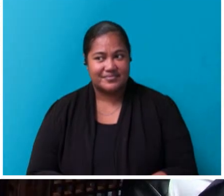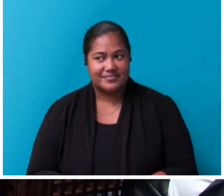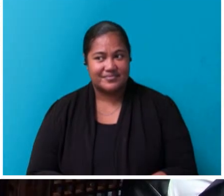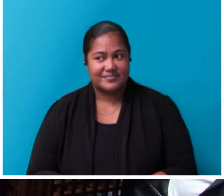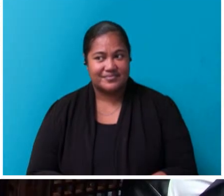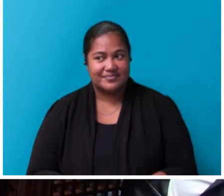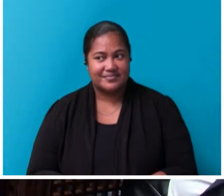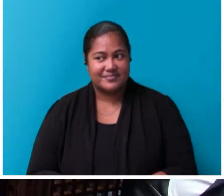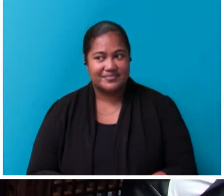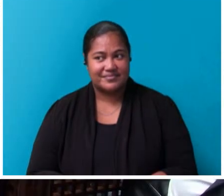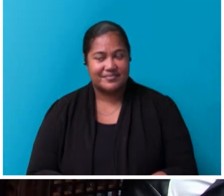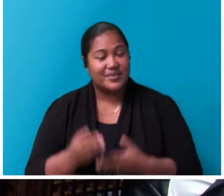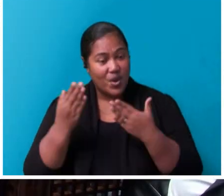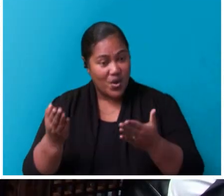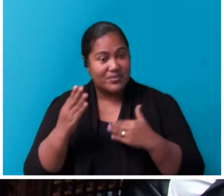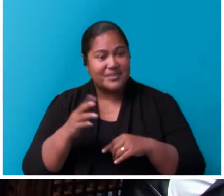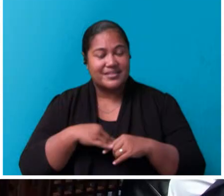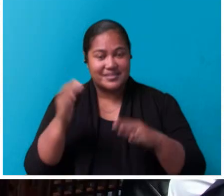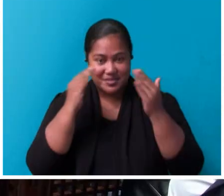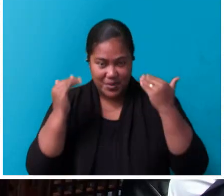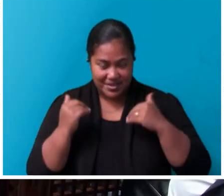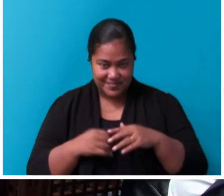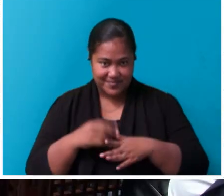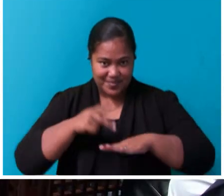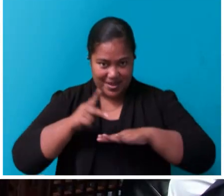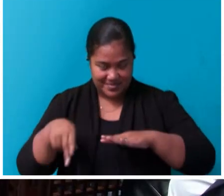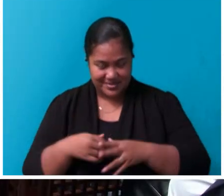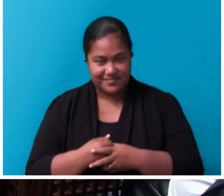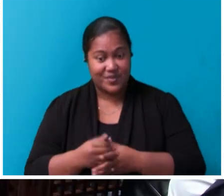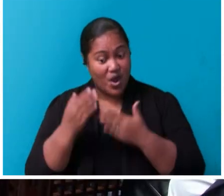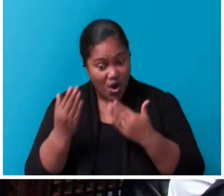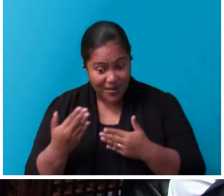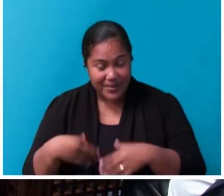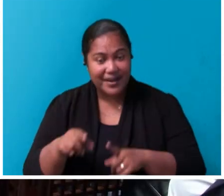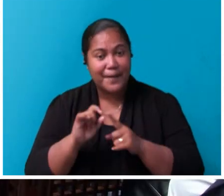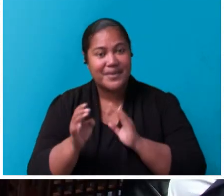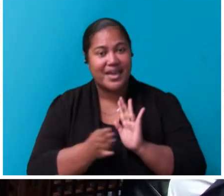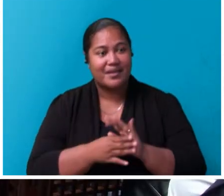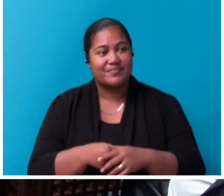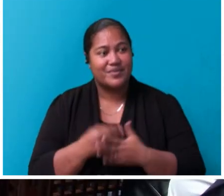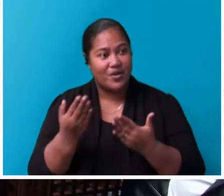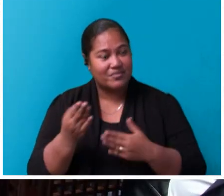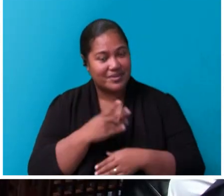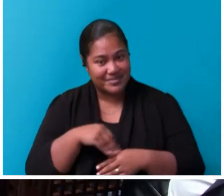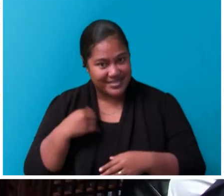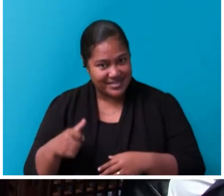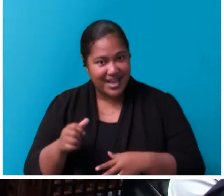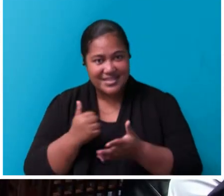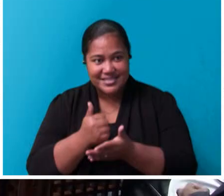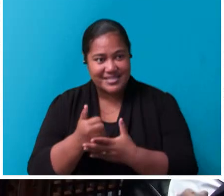Honorable Speaker of Parliament, the Honorable Prime Minister, Honorable Ministers and Assistant